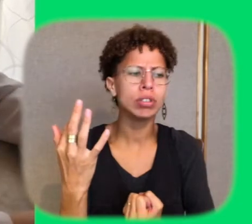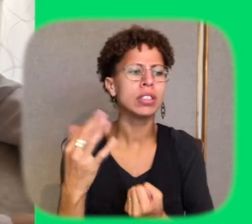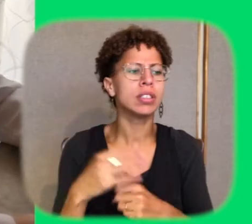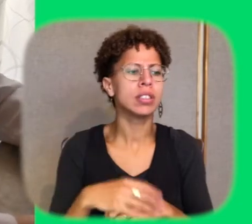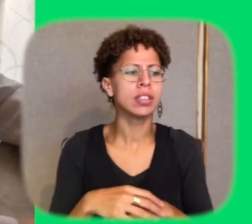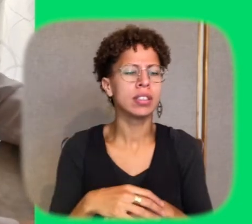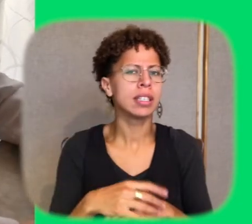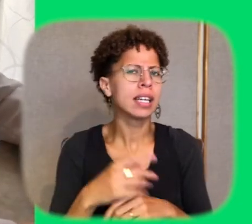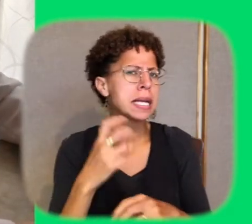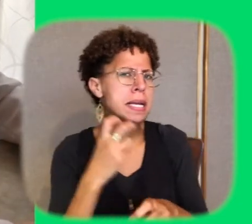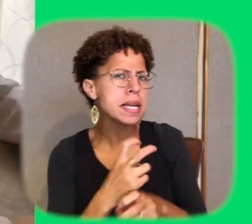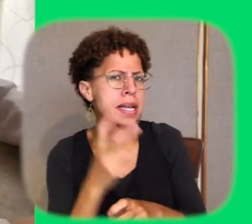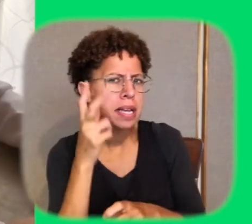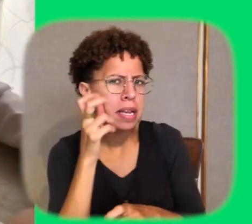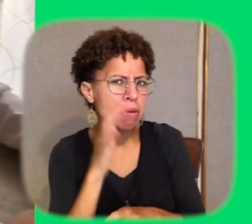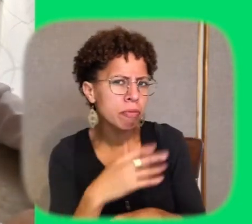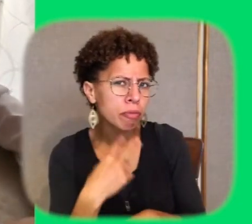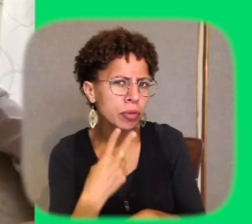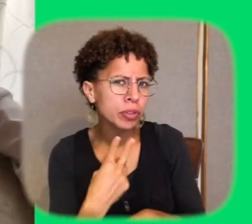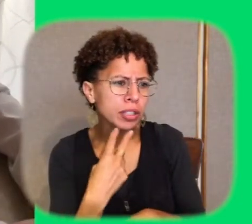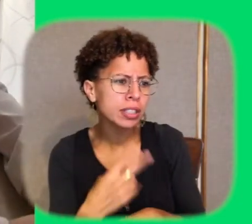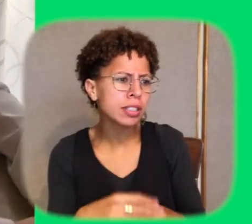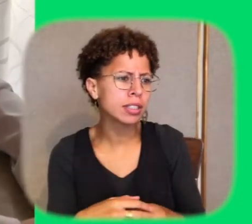He has steel claws.